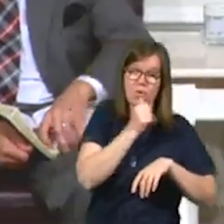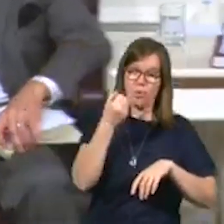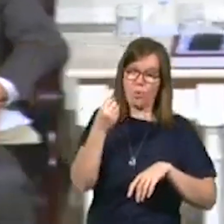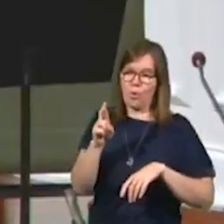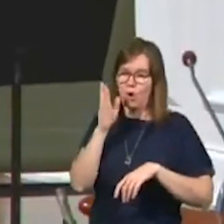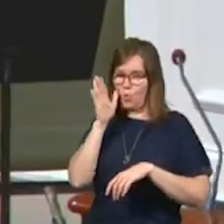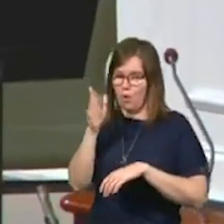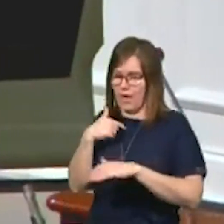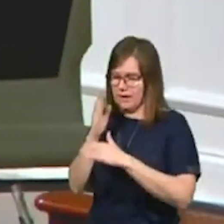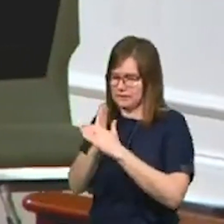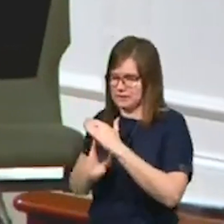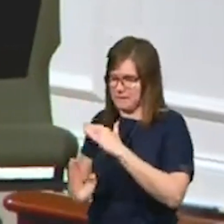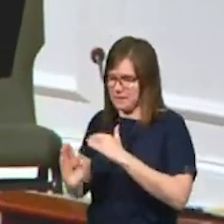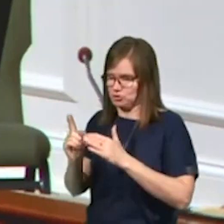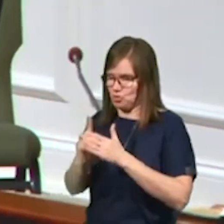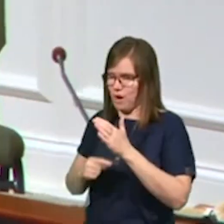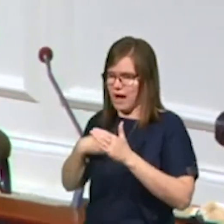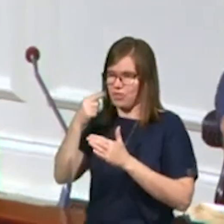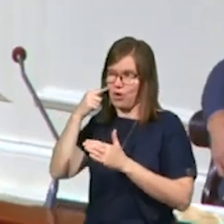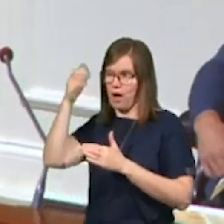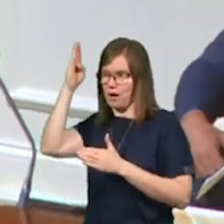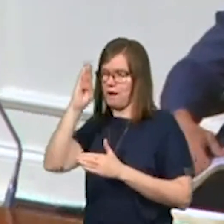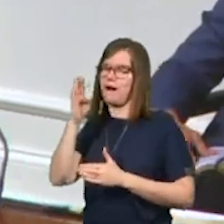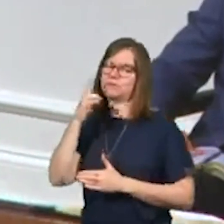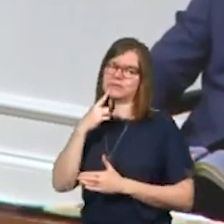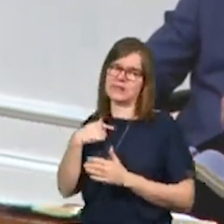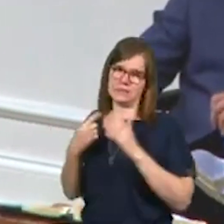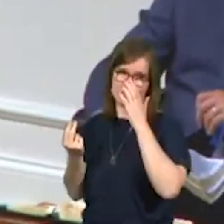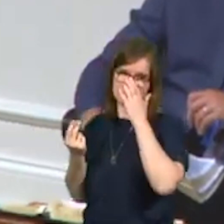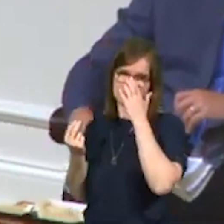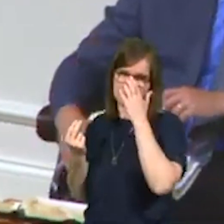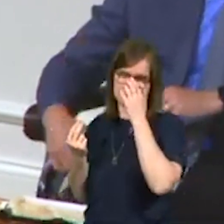Or was I going to submit myself to what I thought God was telling me to do?